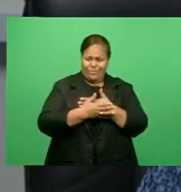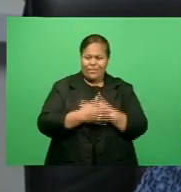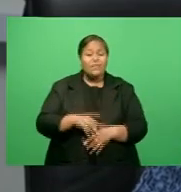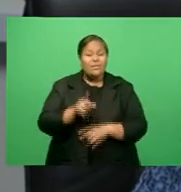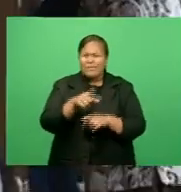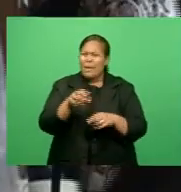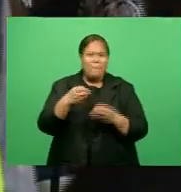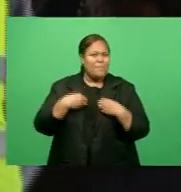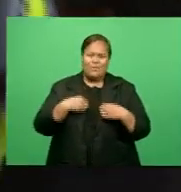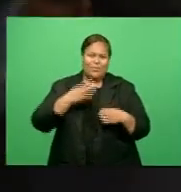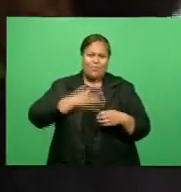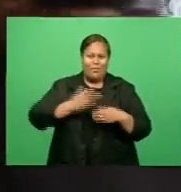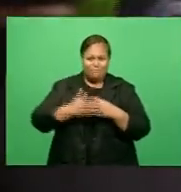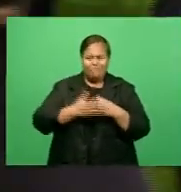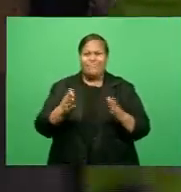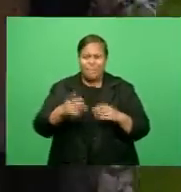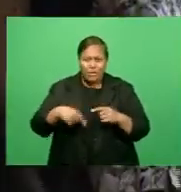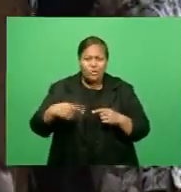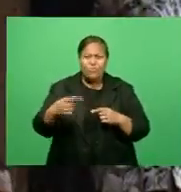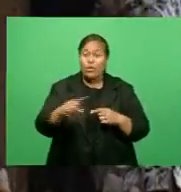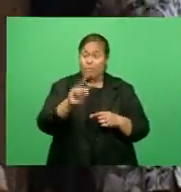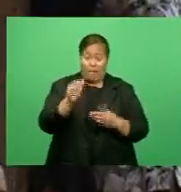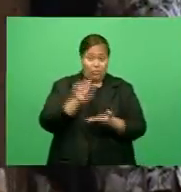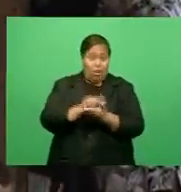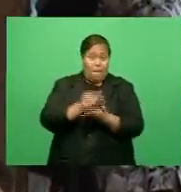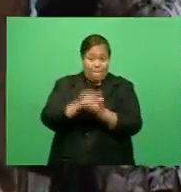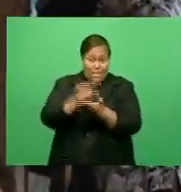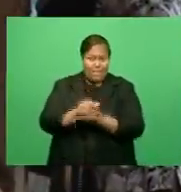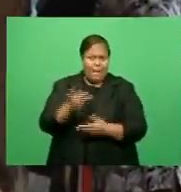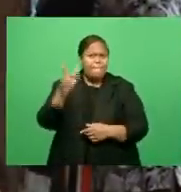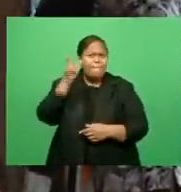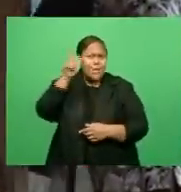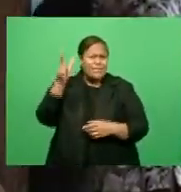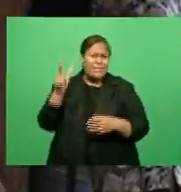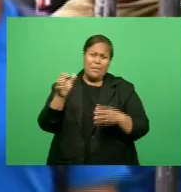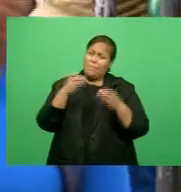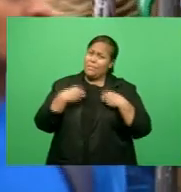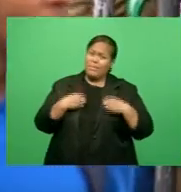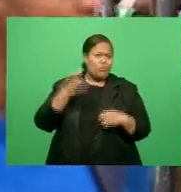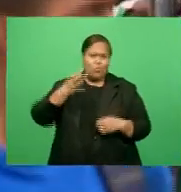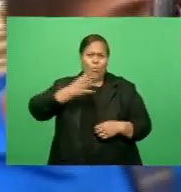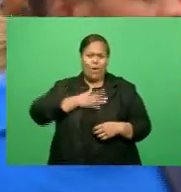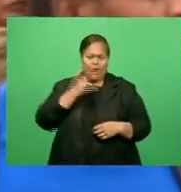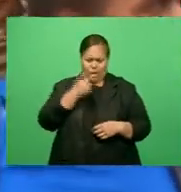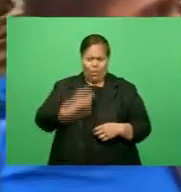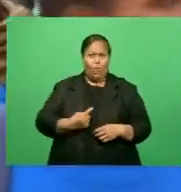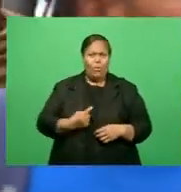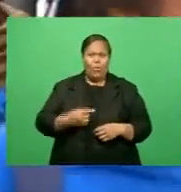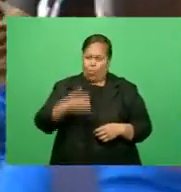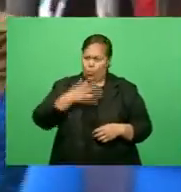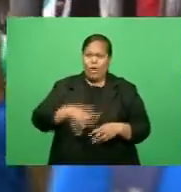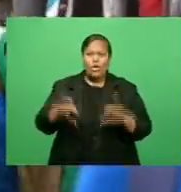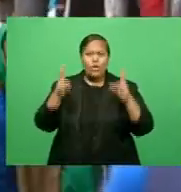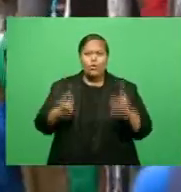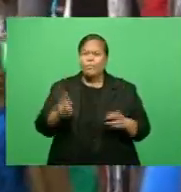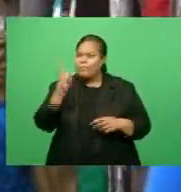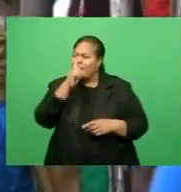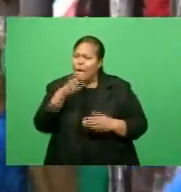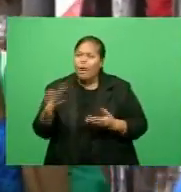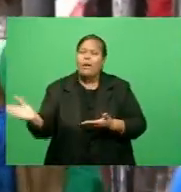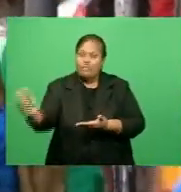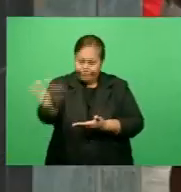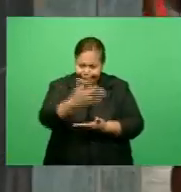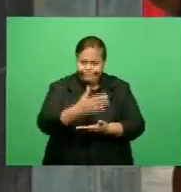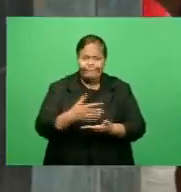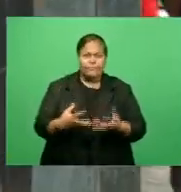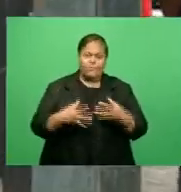that. And as a shopkeeper, as a businessman, you don't want to be a lonely businessman. You want human traffic. How do you create human